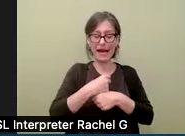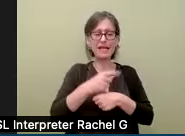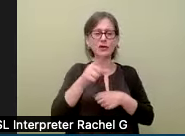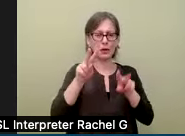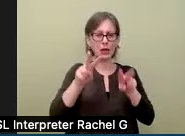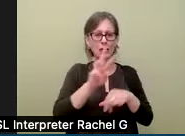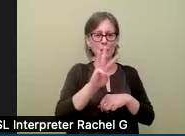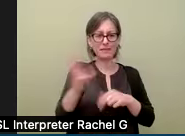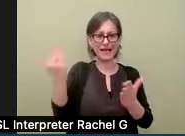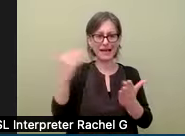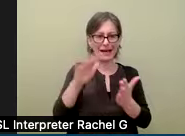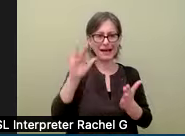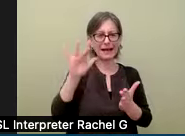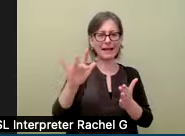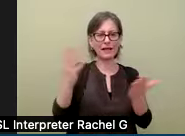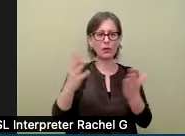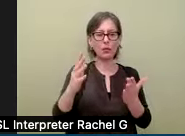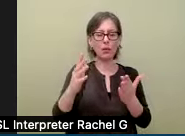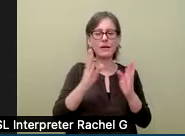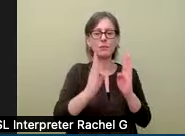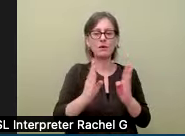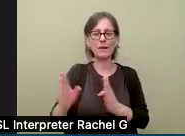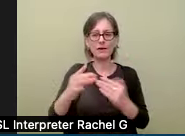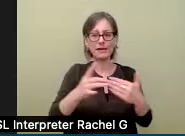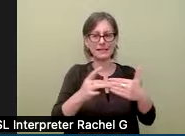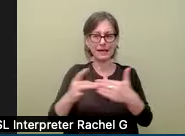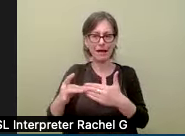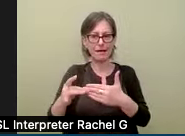website again, and then click on the Tsunami Preparedness Guide.